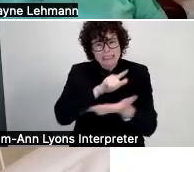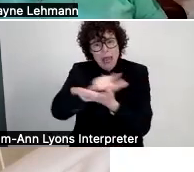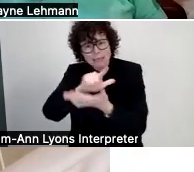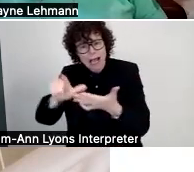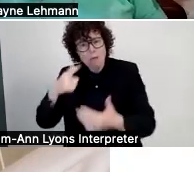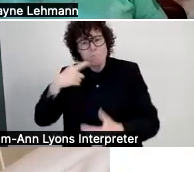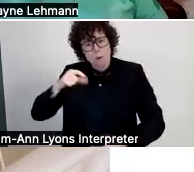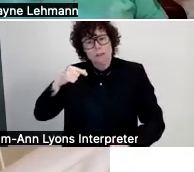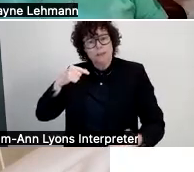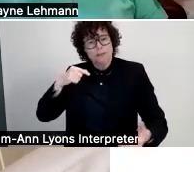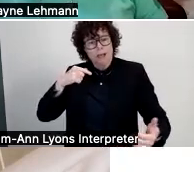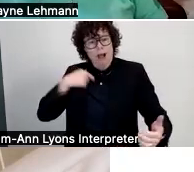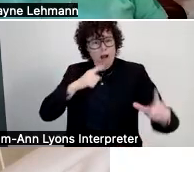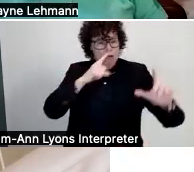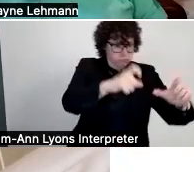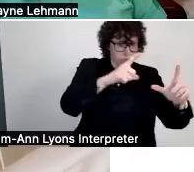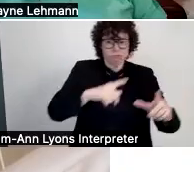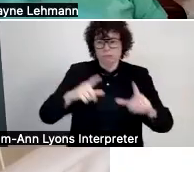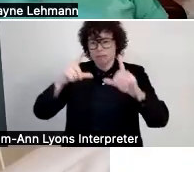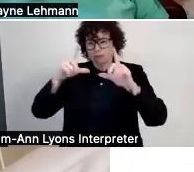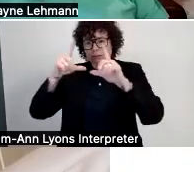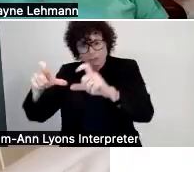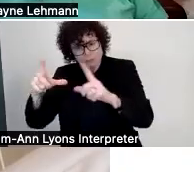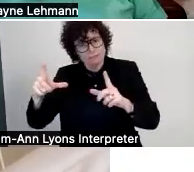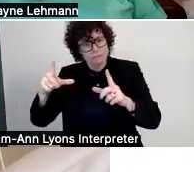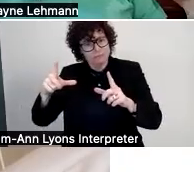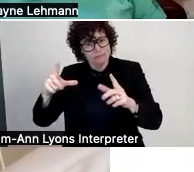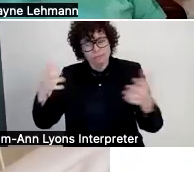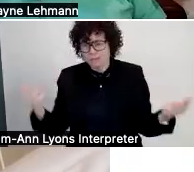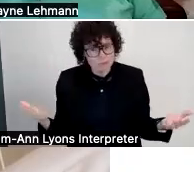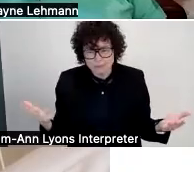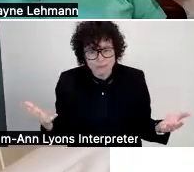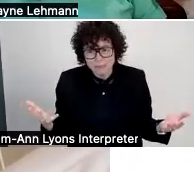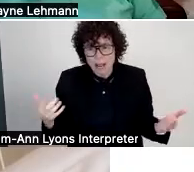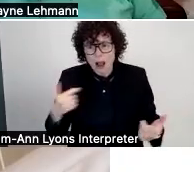those 2 photos. Now, I don't understand why